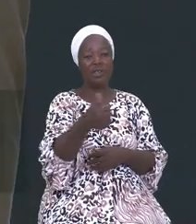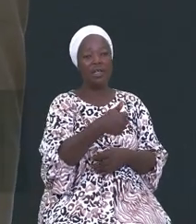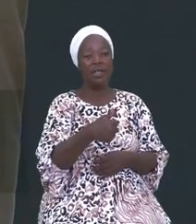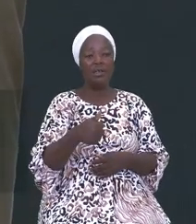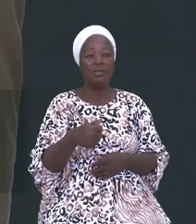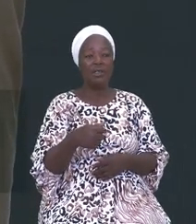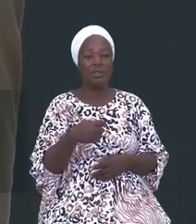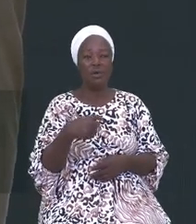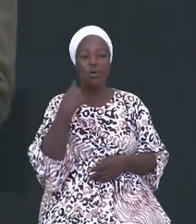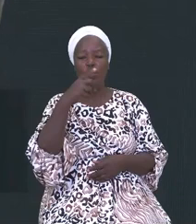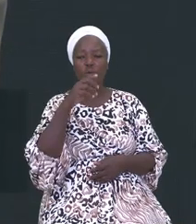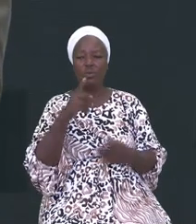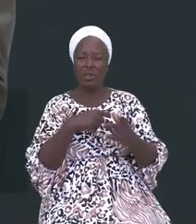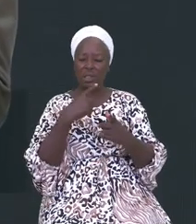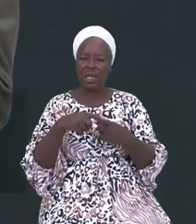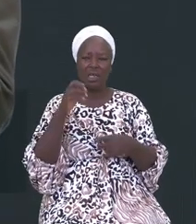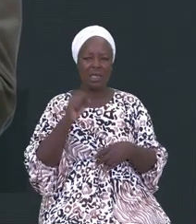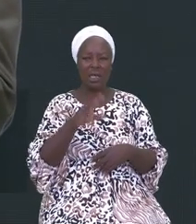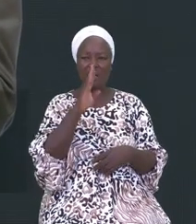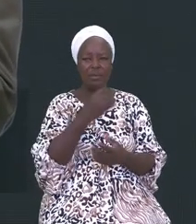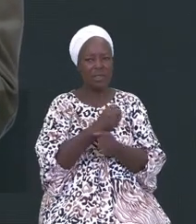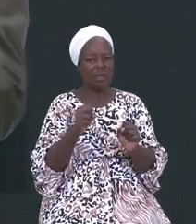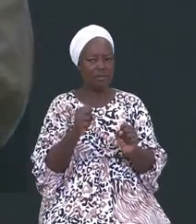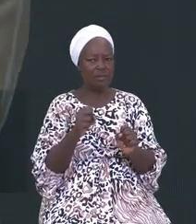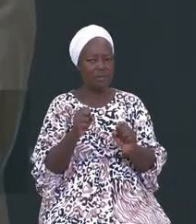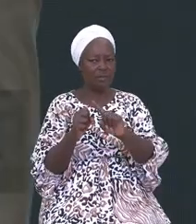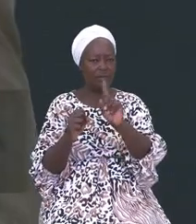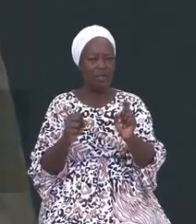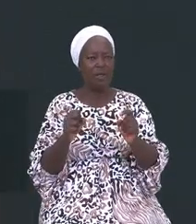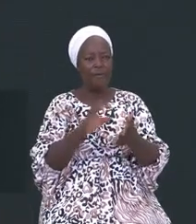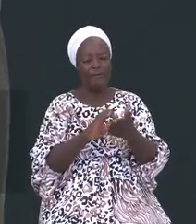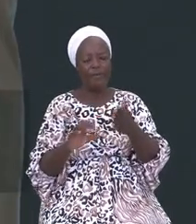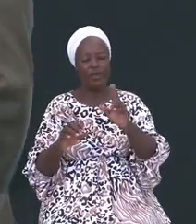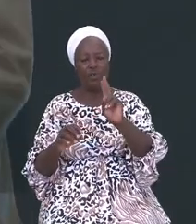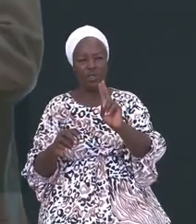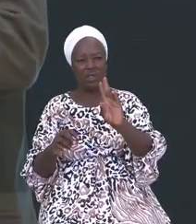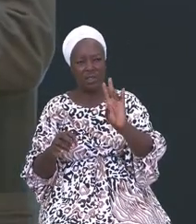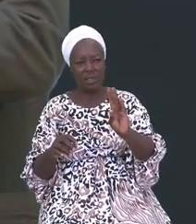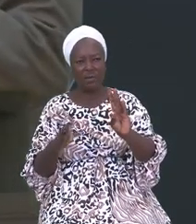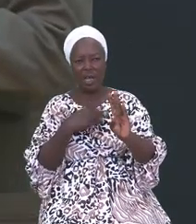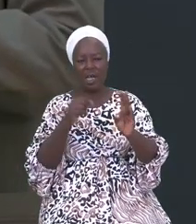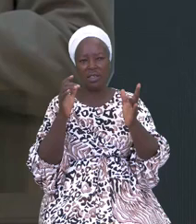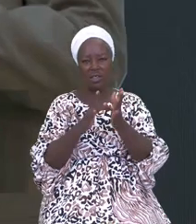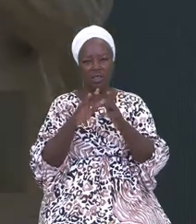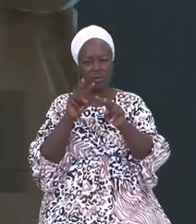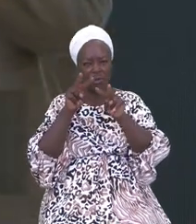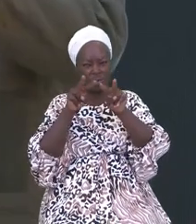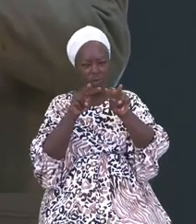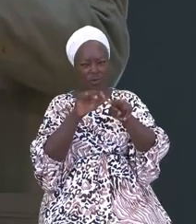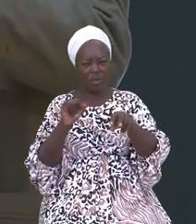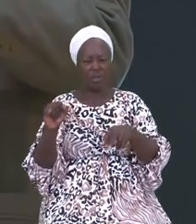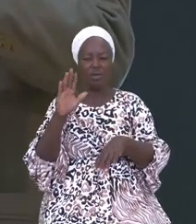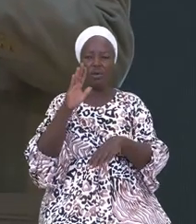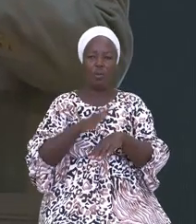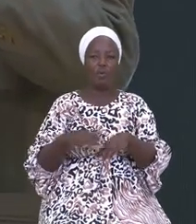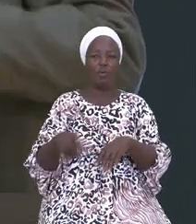then can be saved? And then in verse 27, and Jesus looking upon them.